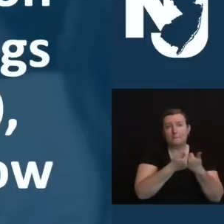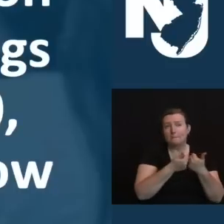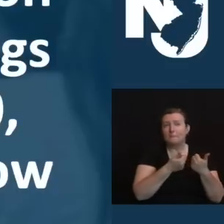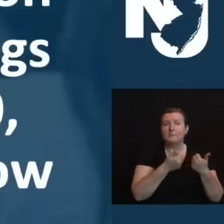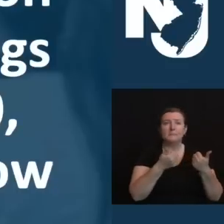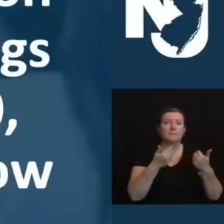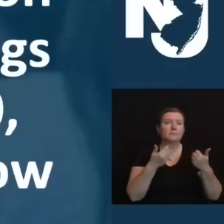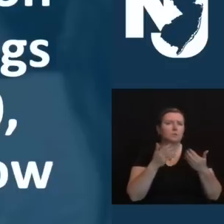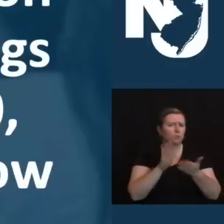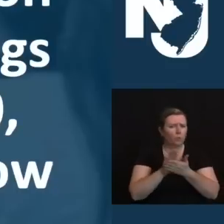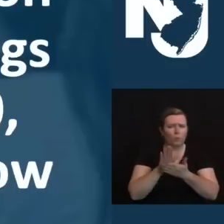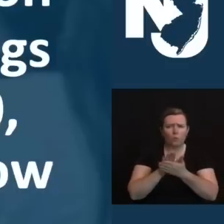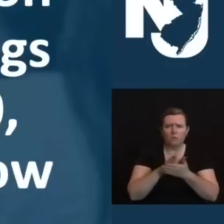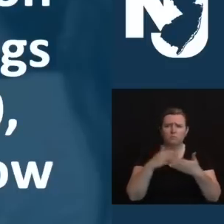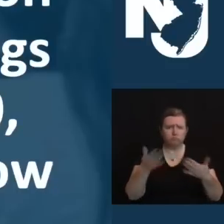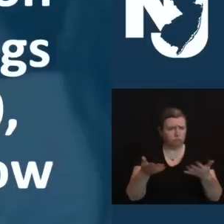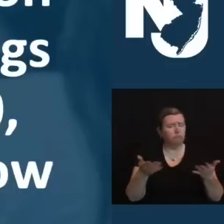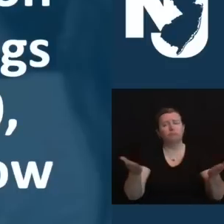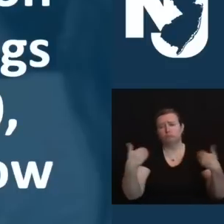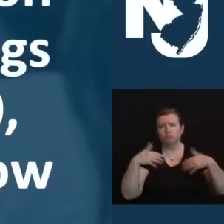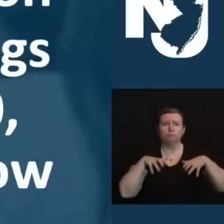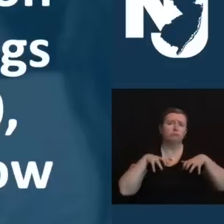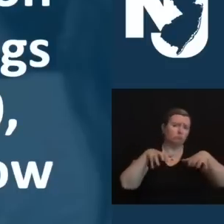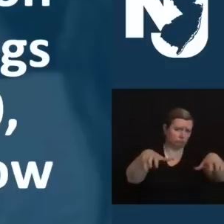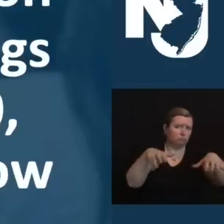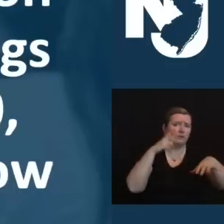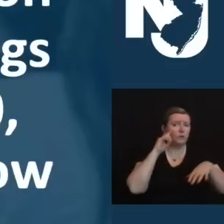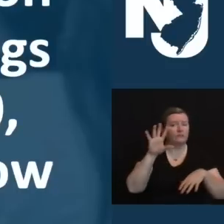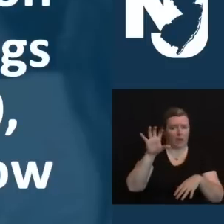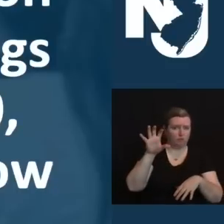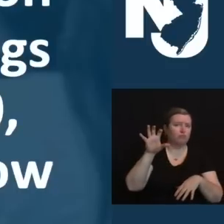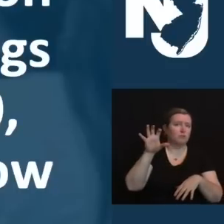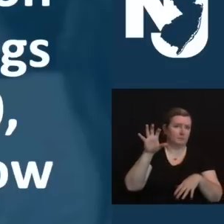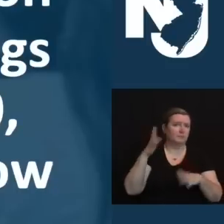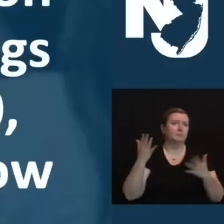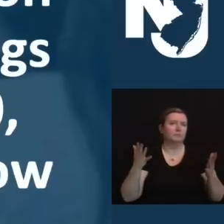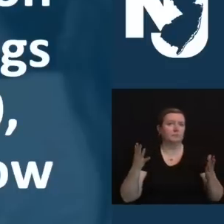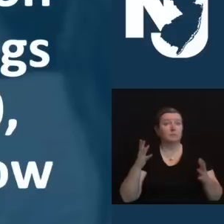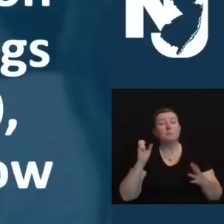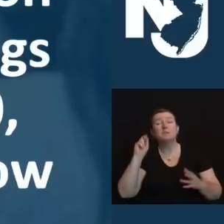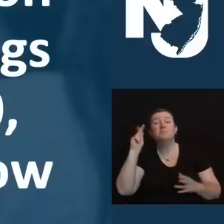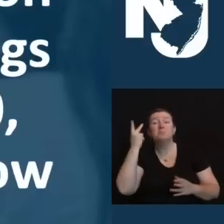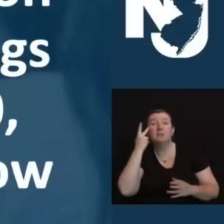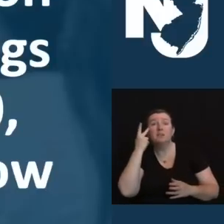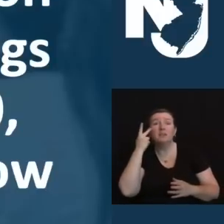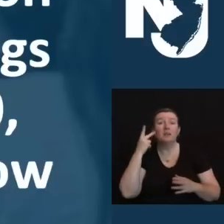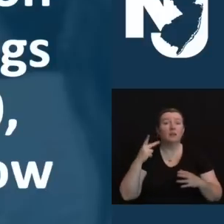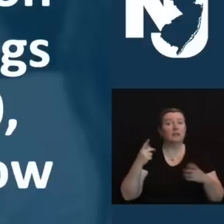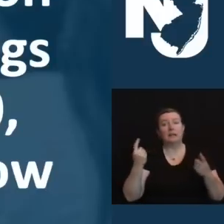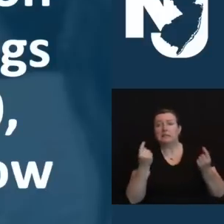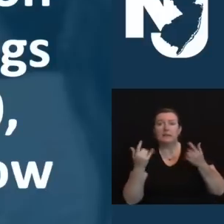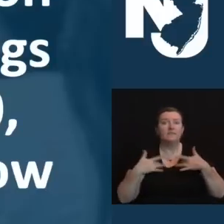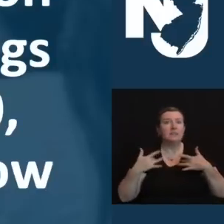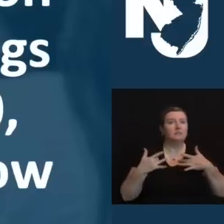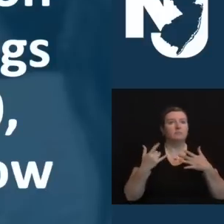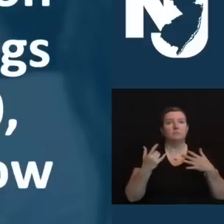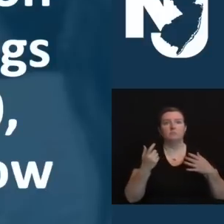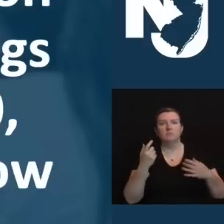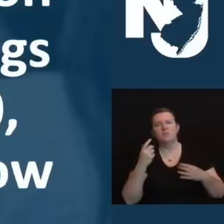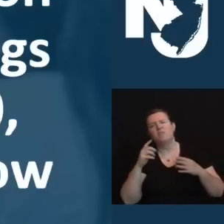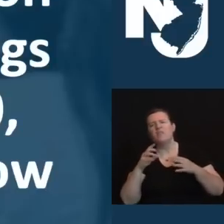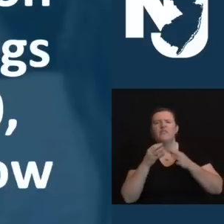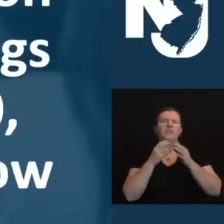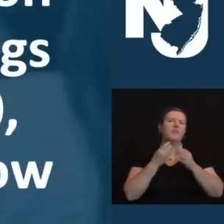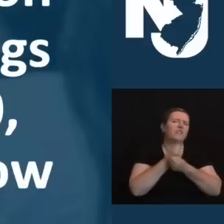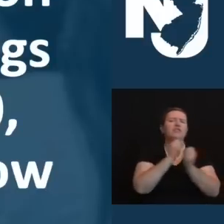accommodate them. First Amendment protected activities such as political or religious gatherings will continue to have no limits outdoors,